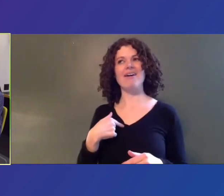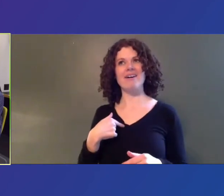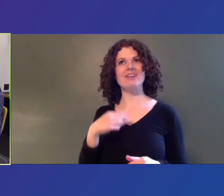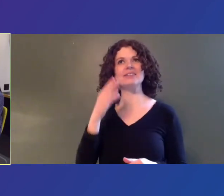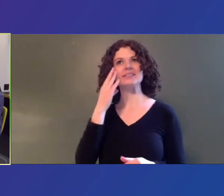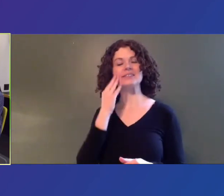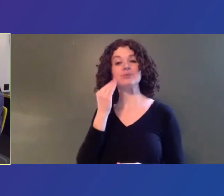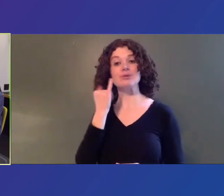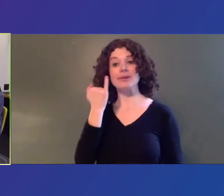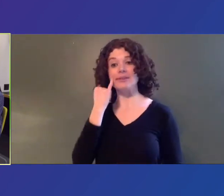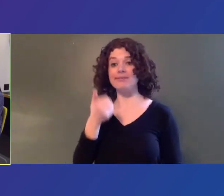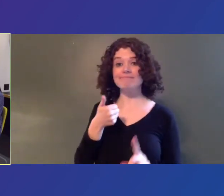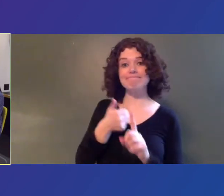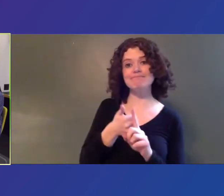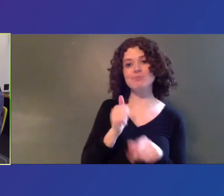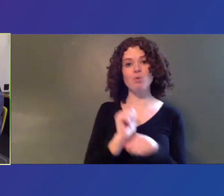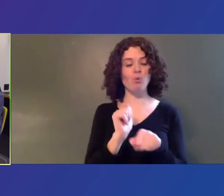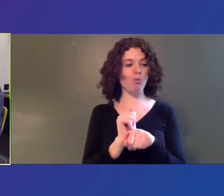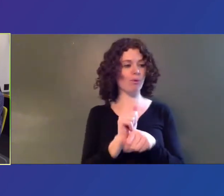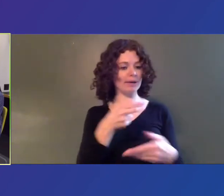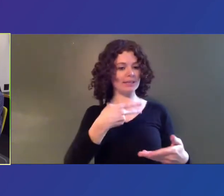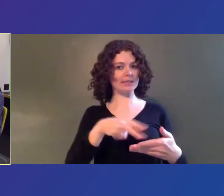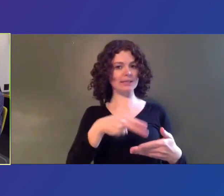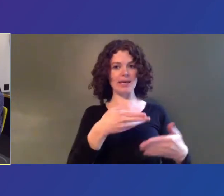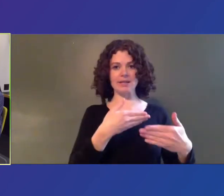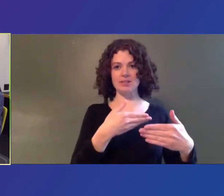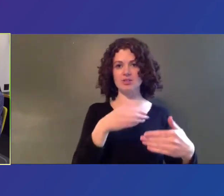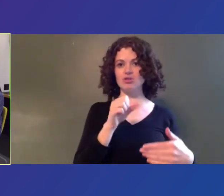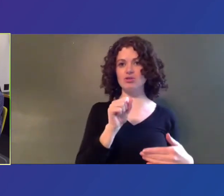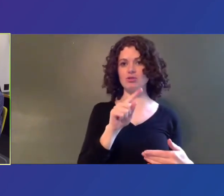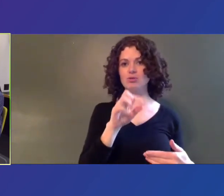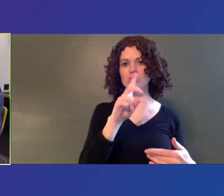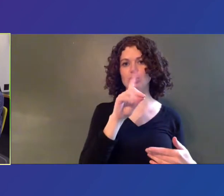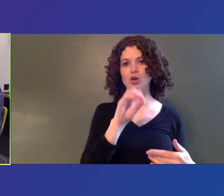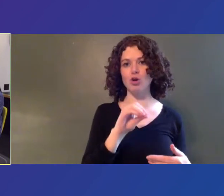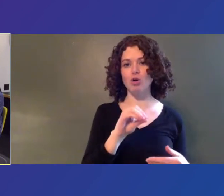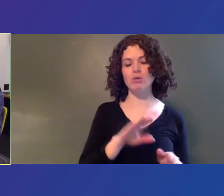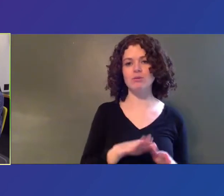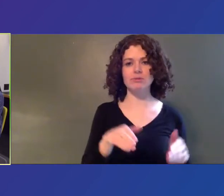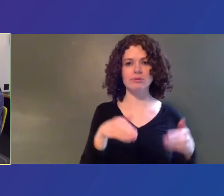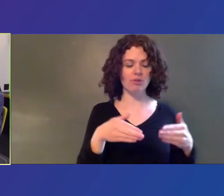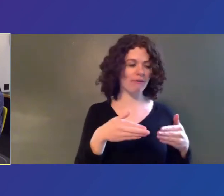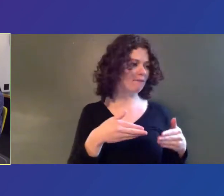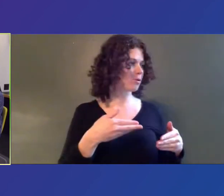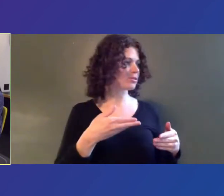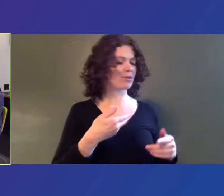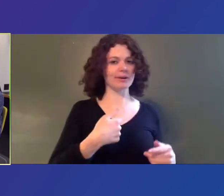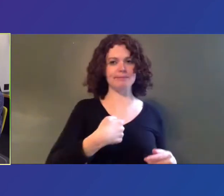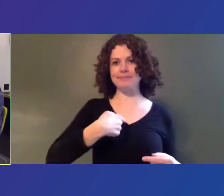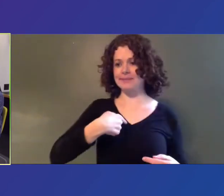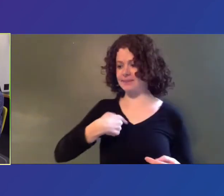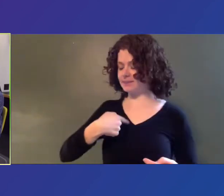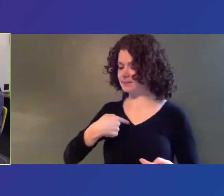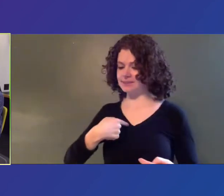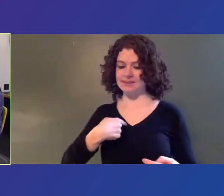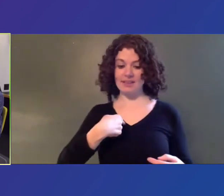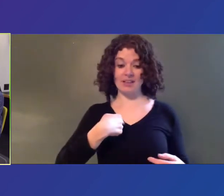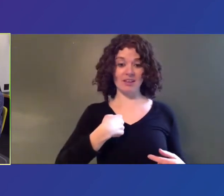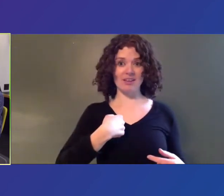dance studio, and it really becomes very me-centered. And when you're in a college setting, you're